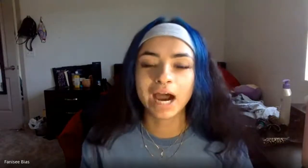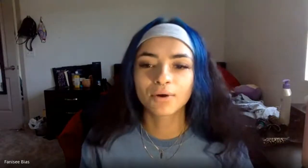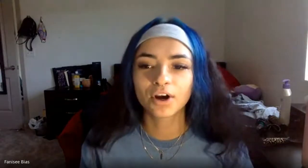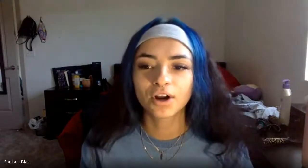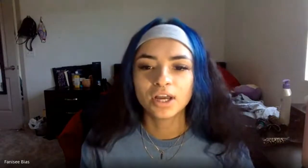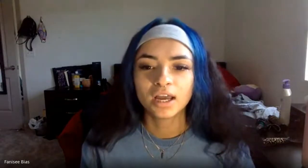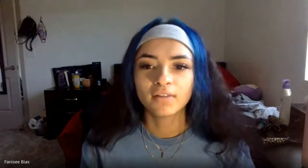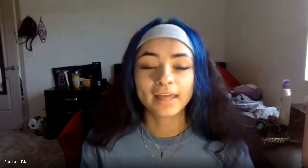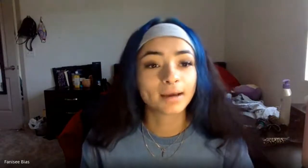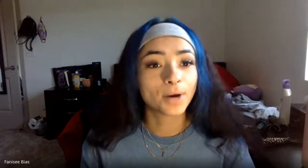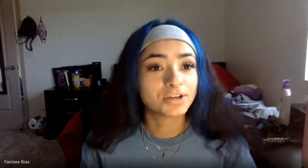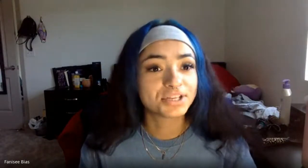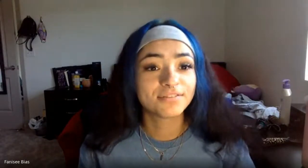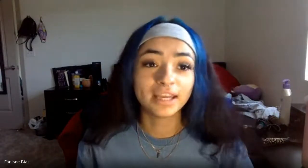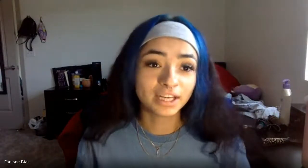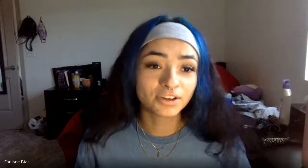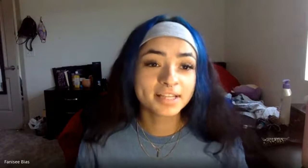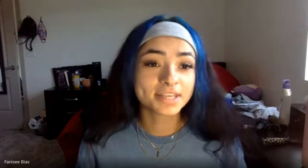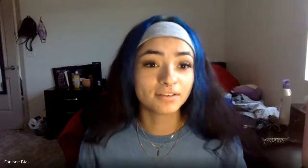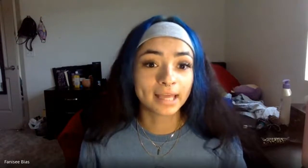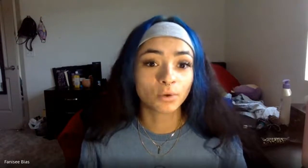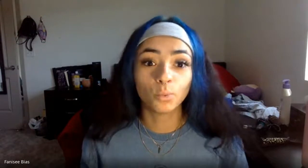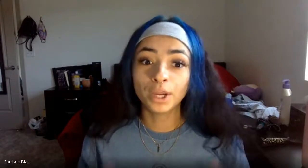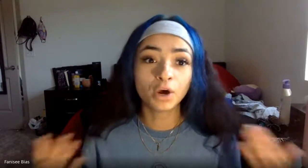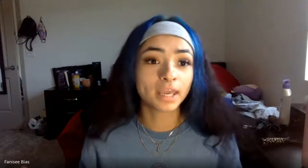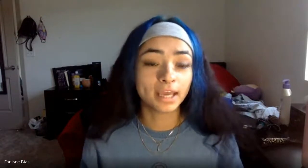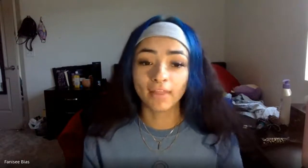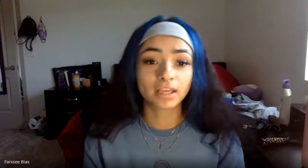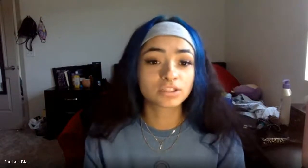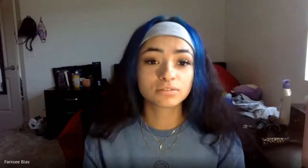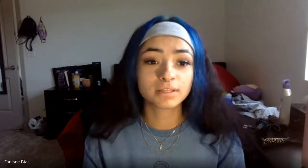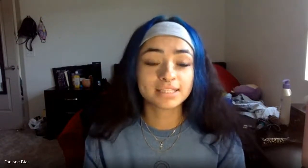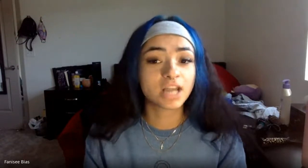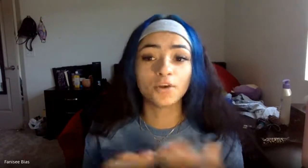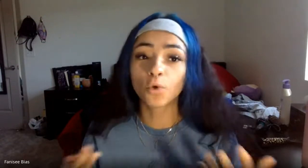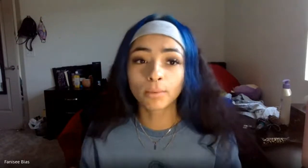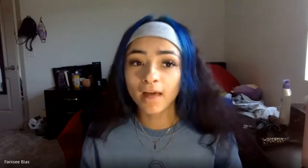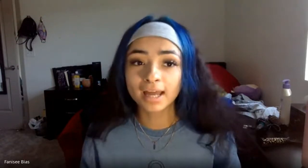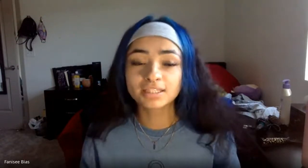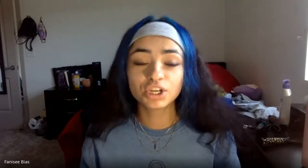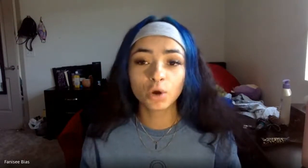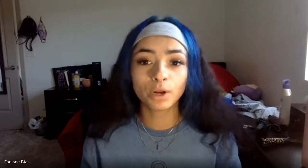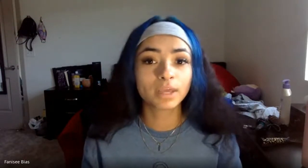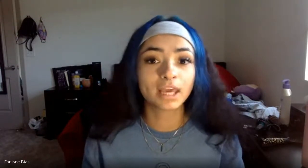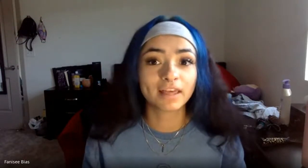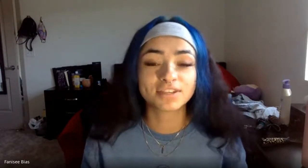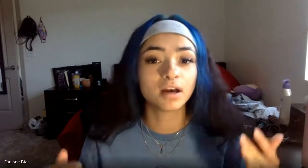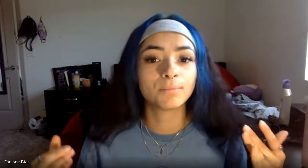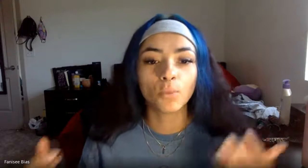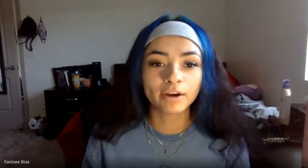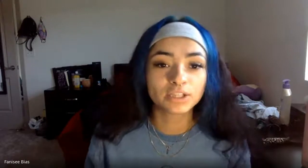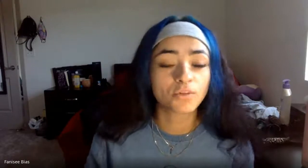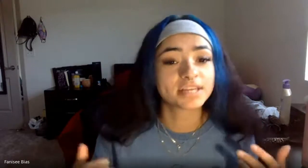shows our like positive ignorance of like, we don't get like, this is not normalized, we don't get like